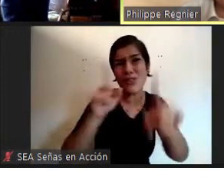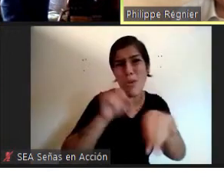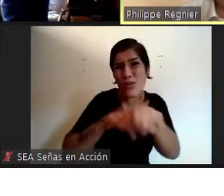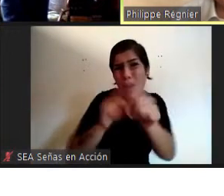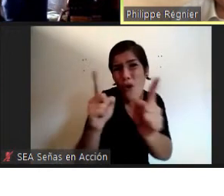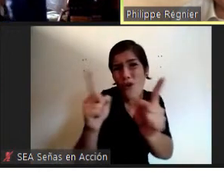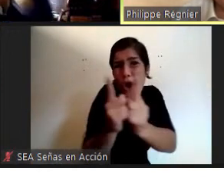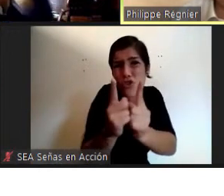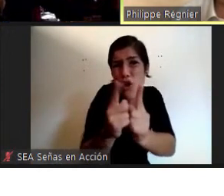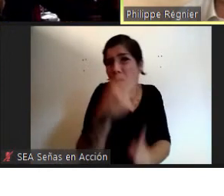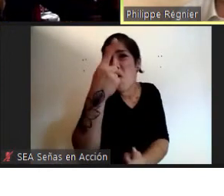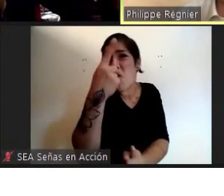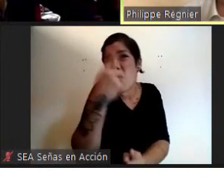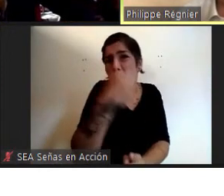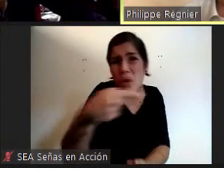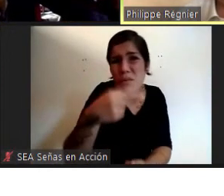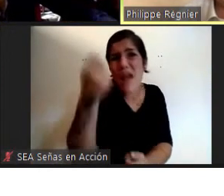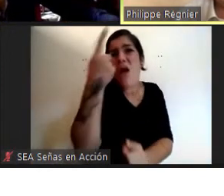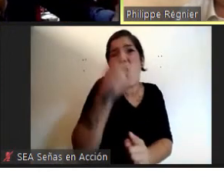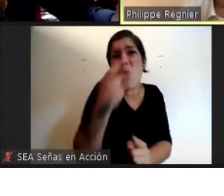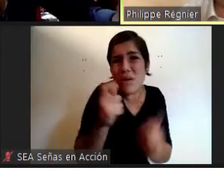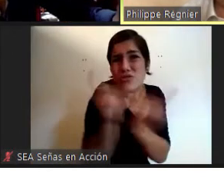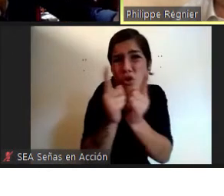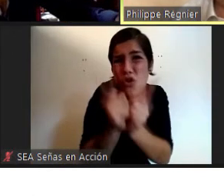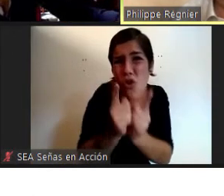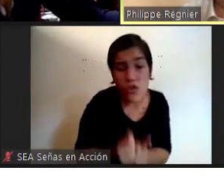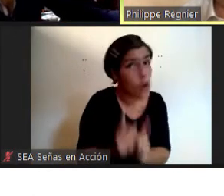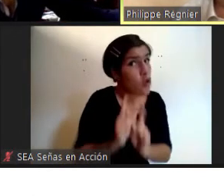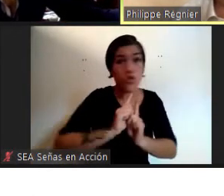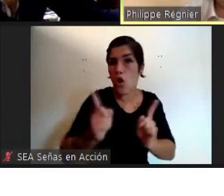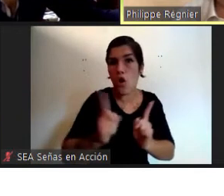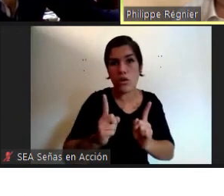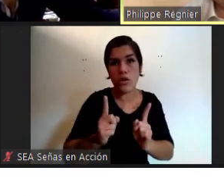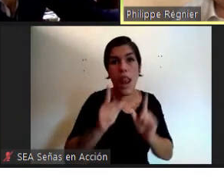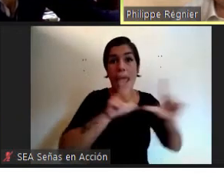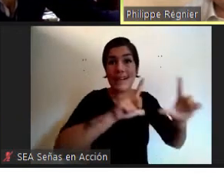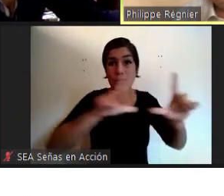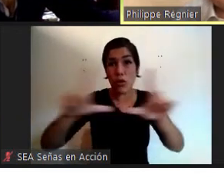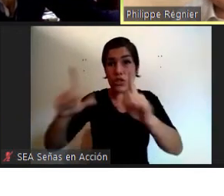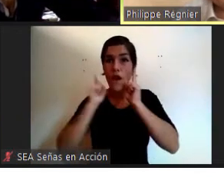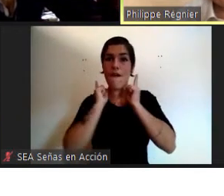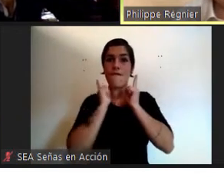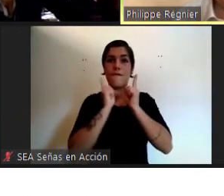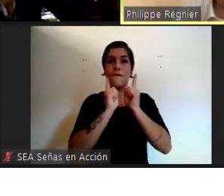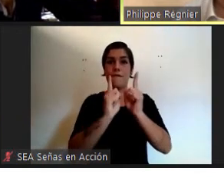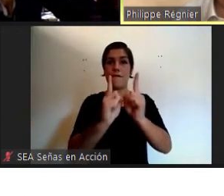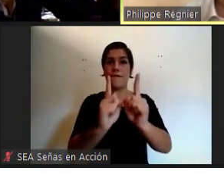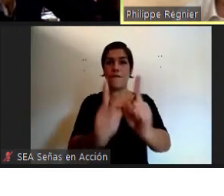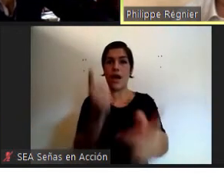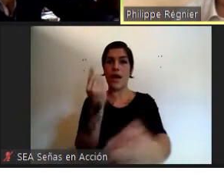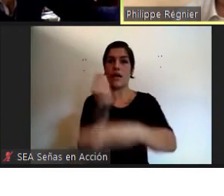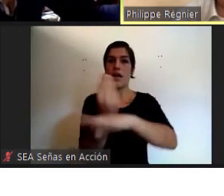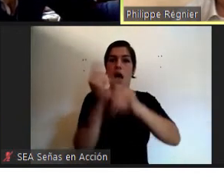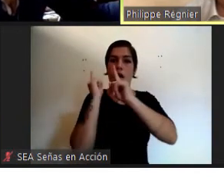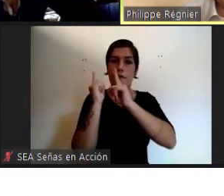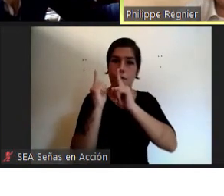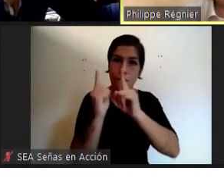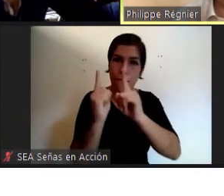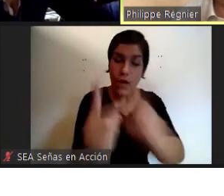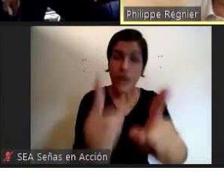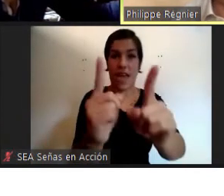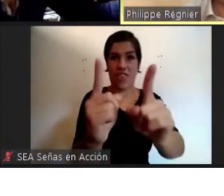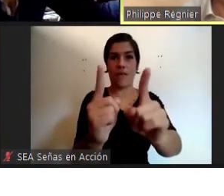the bottom line message. And some people, some curators, also said that they would